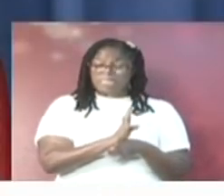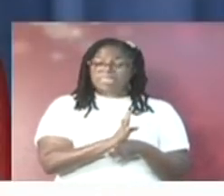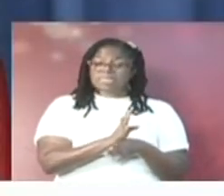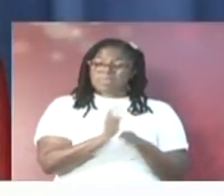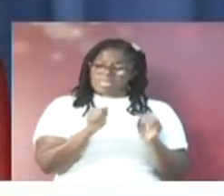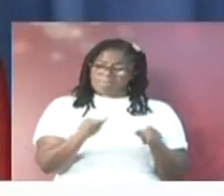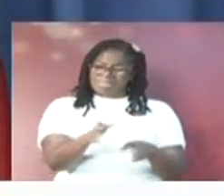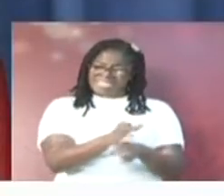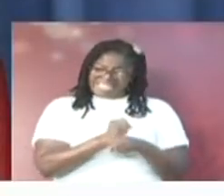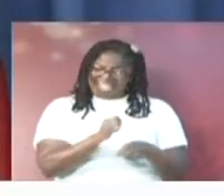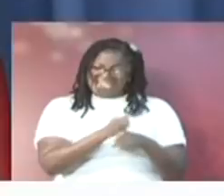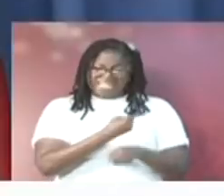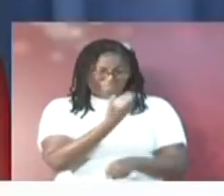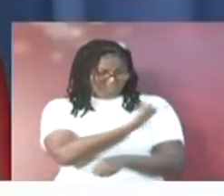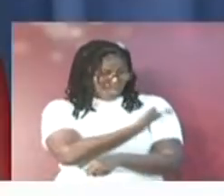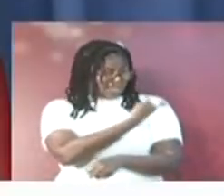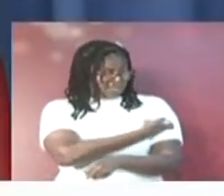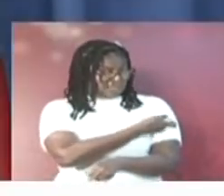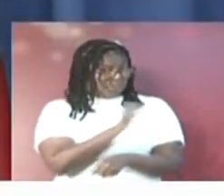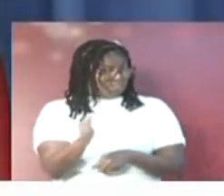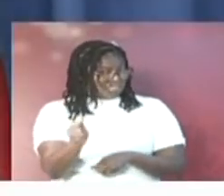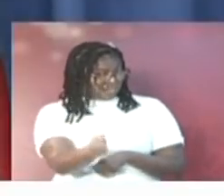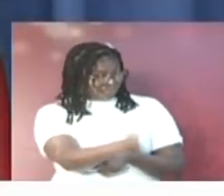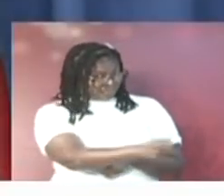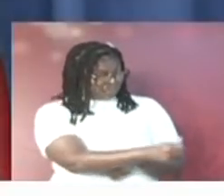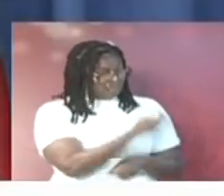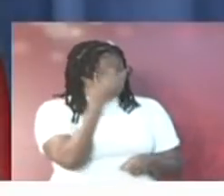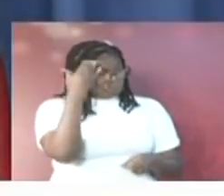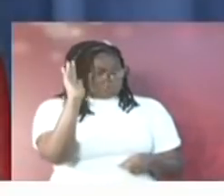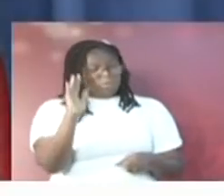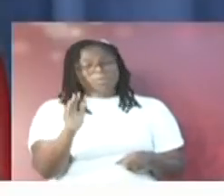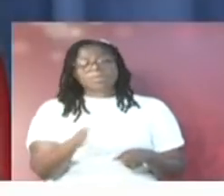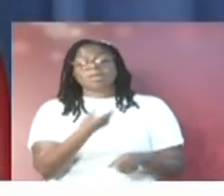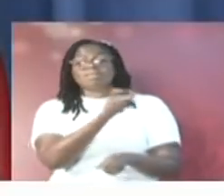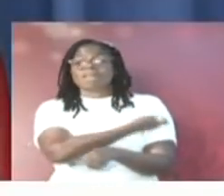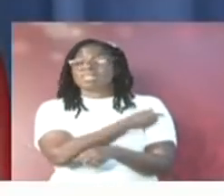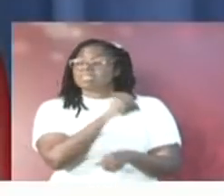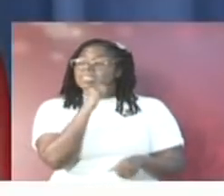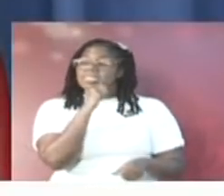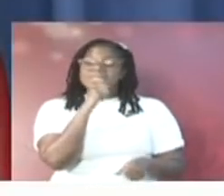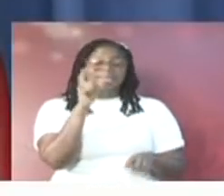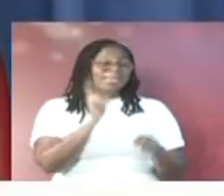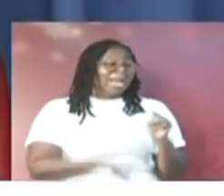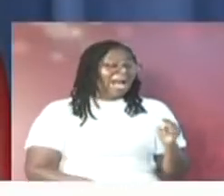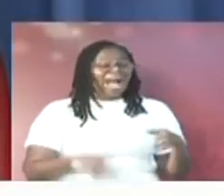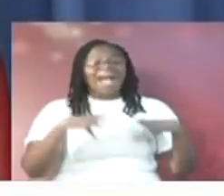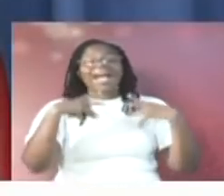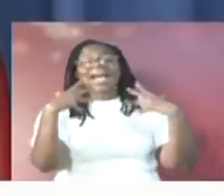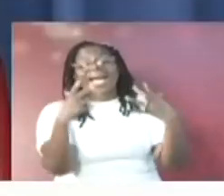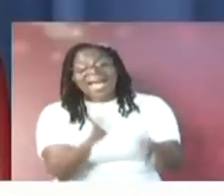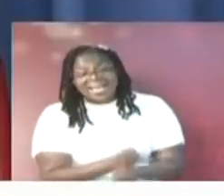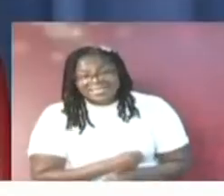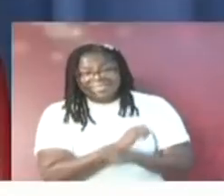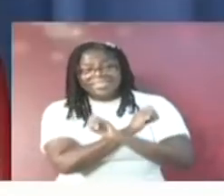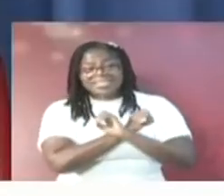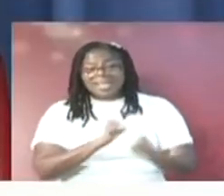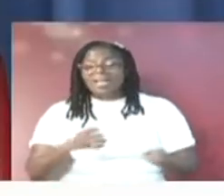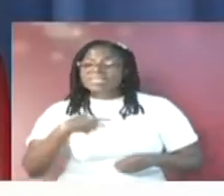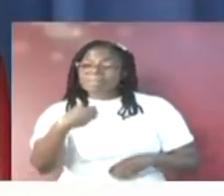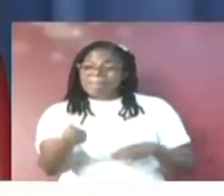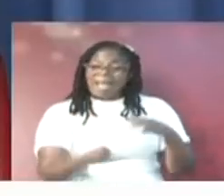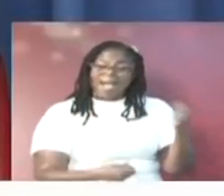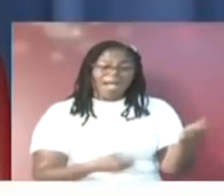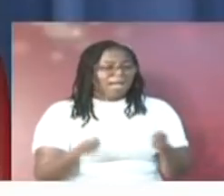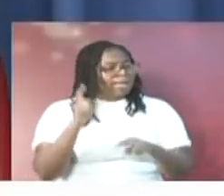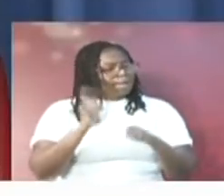in accessing vaccines, because vaccines are not available for purchase at this time. Maybe sometime in the not too distant future that